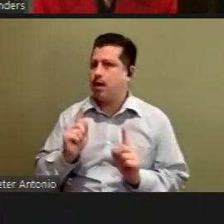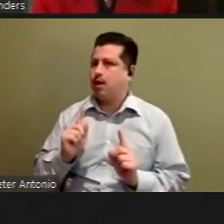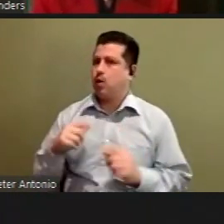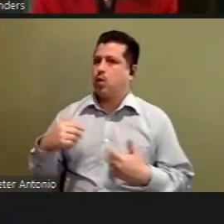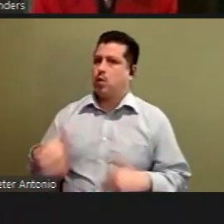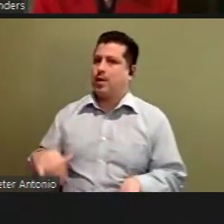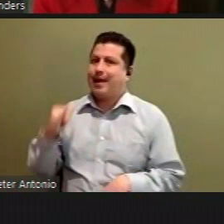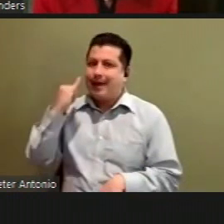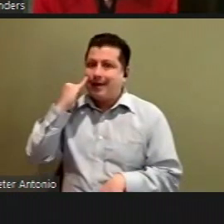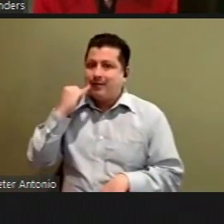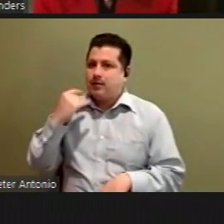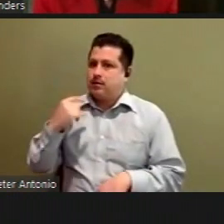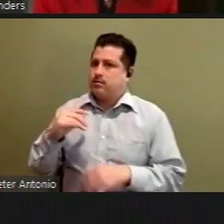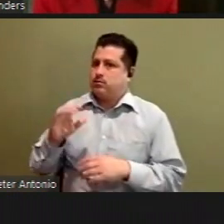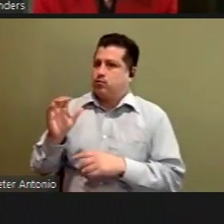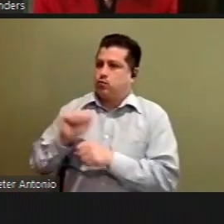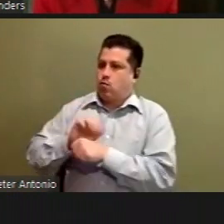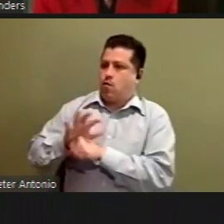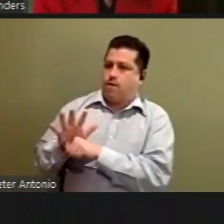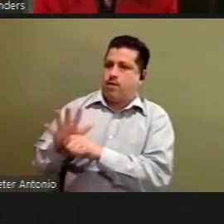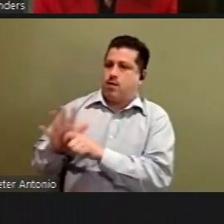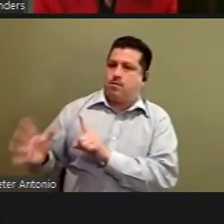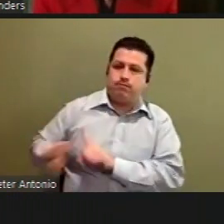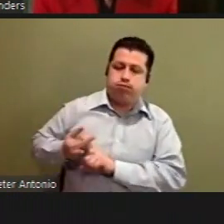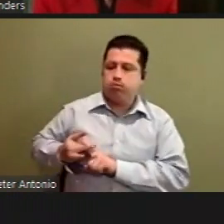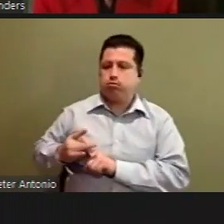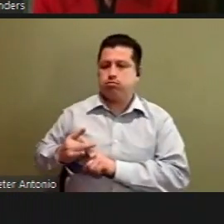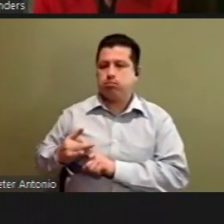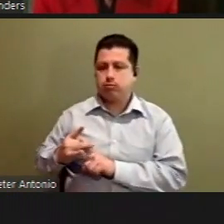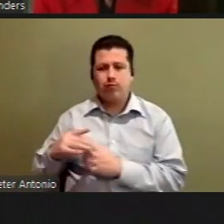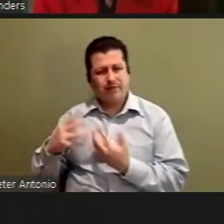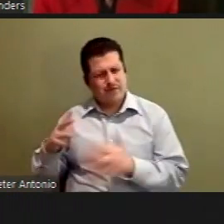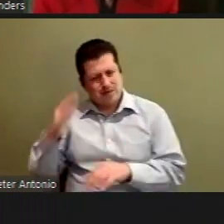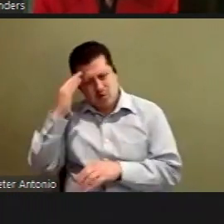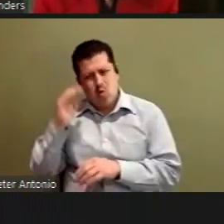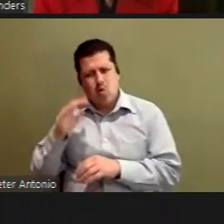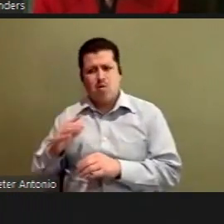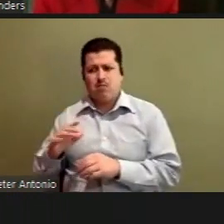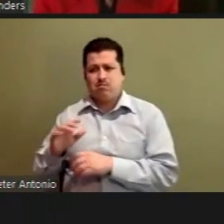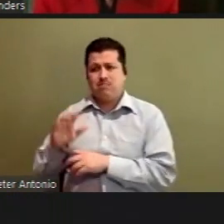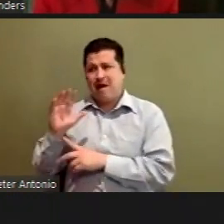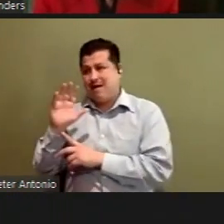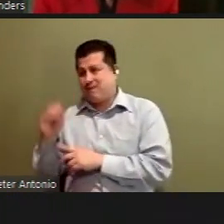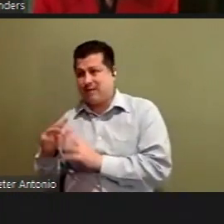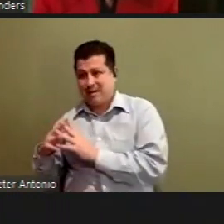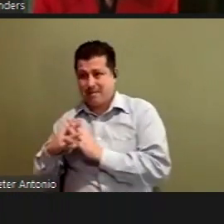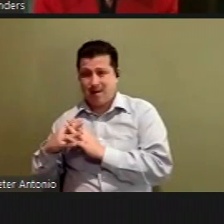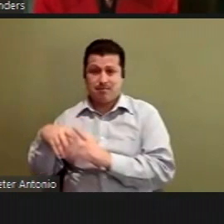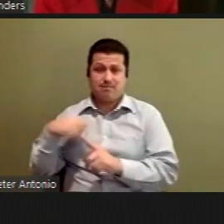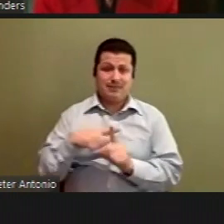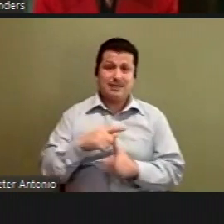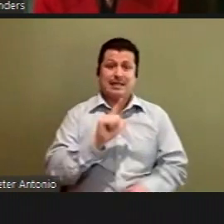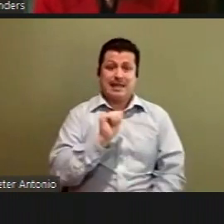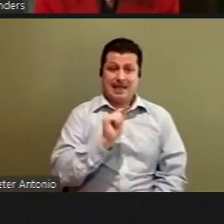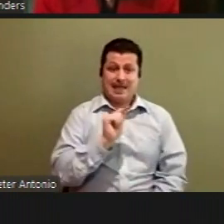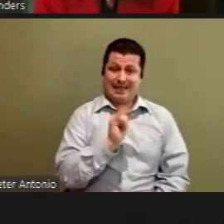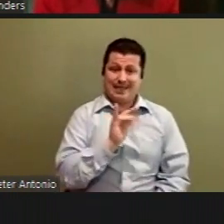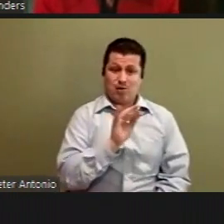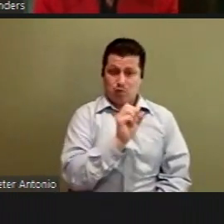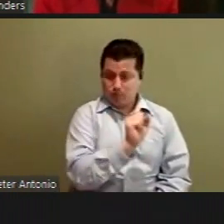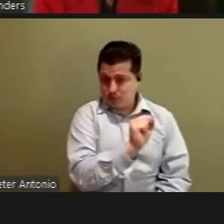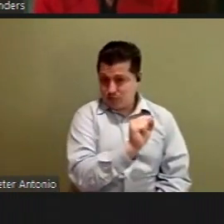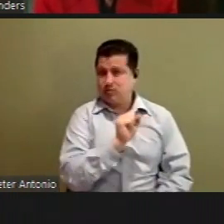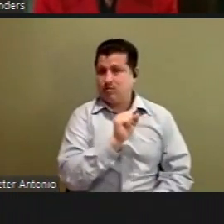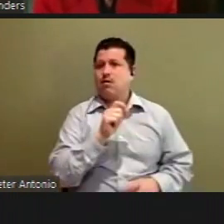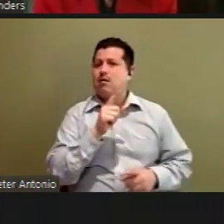that Latinos and African Americans have 3 times the death rate of their white cohort. We are sicker. We represent anywhere from 33